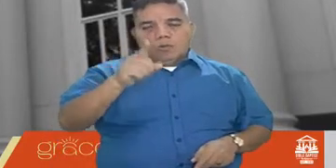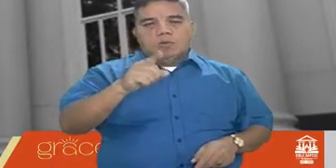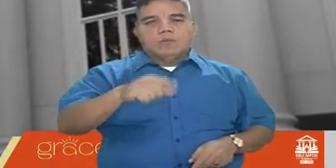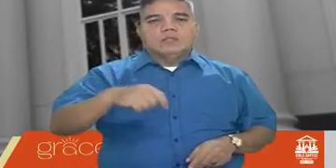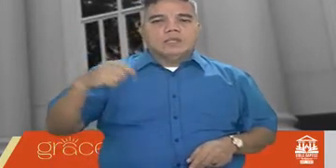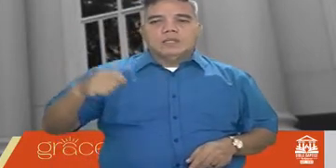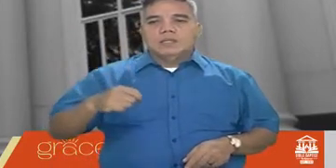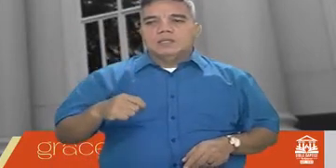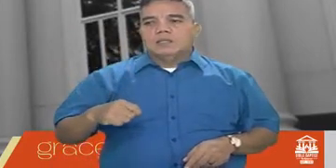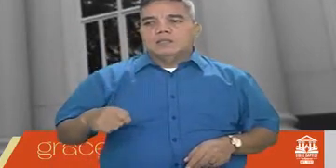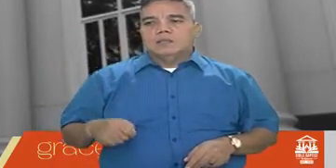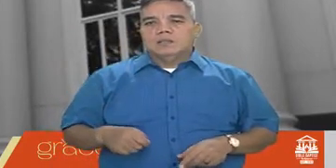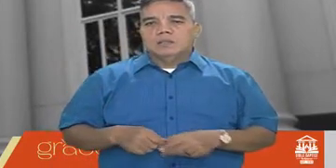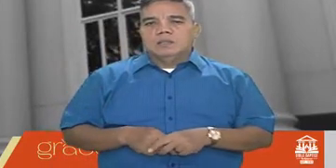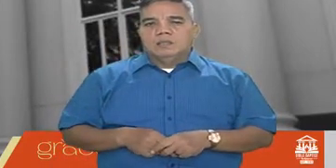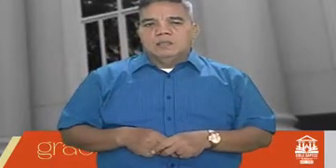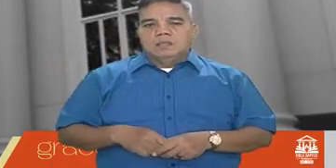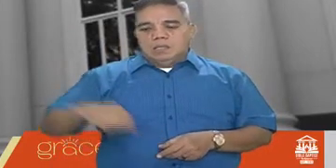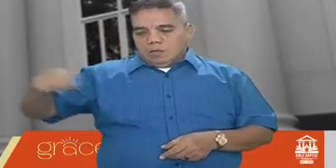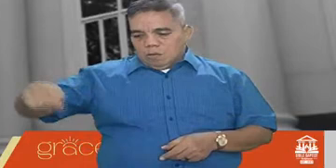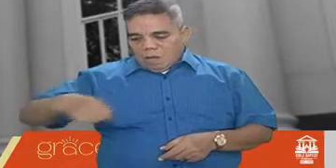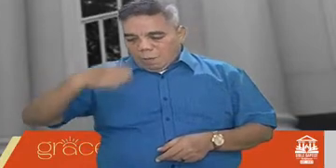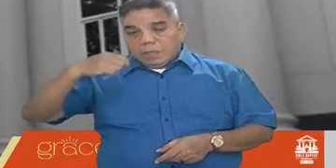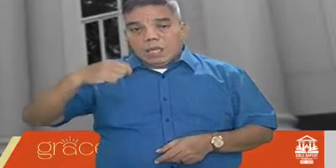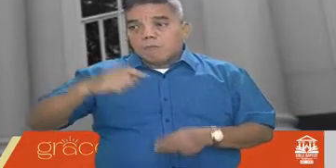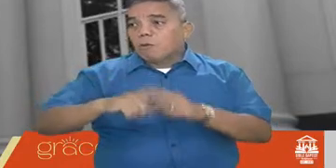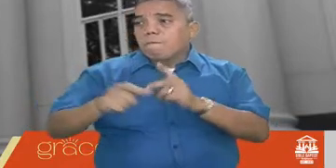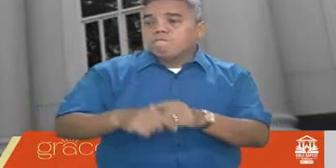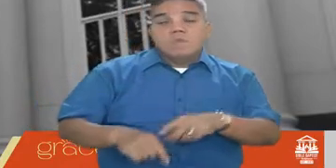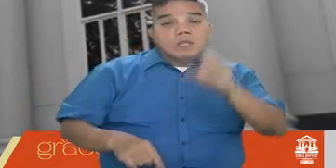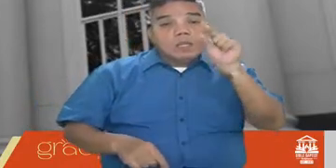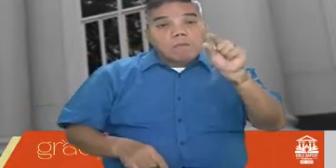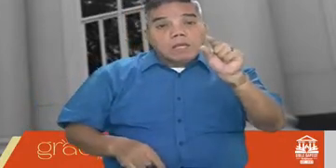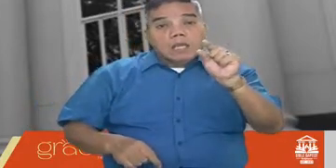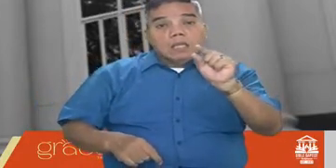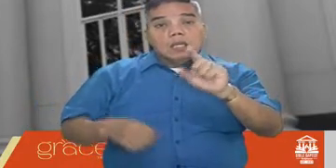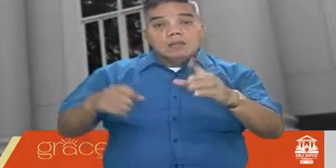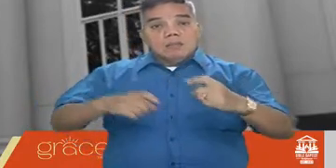kutsara, manimalos, tagus ka kapala. Ha?